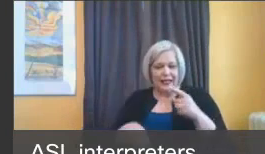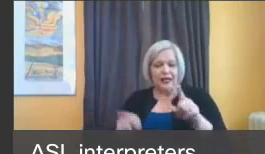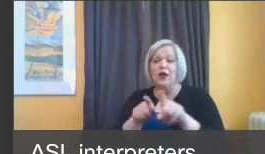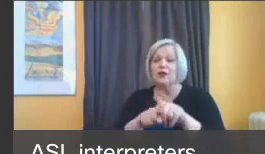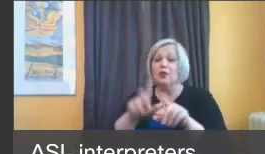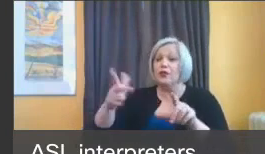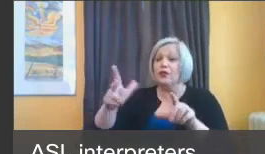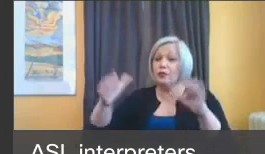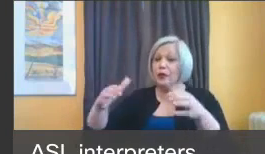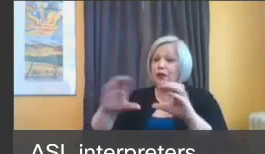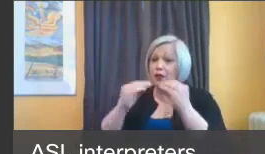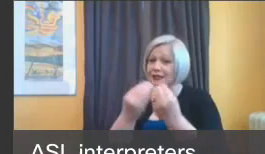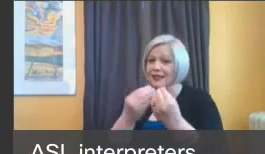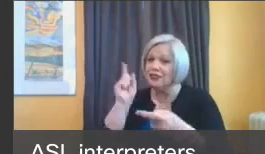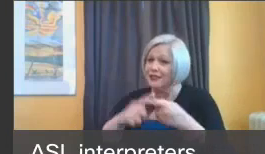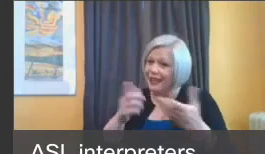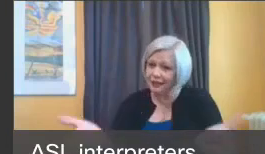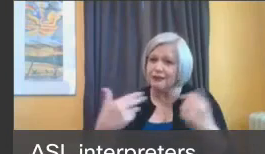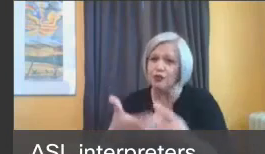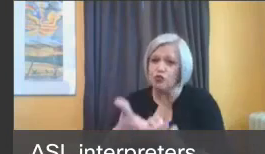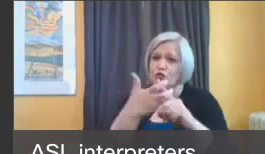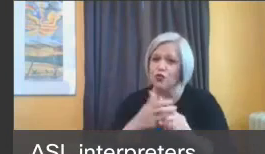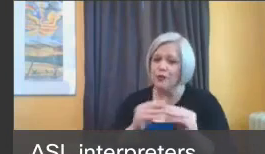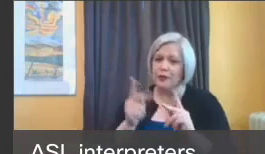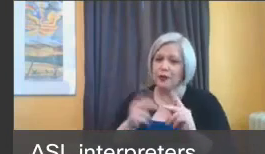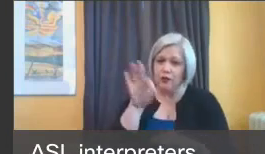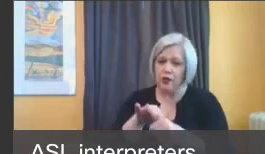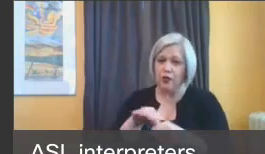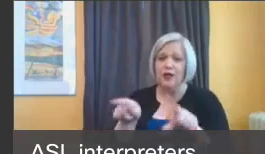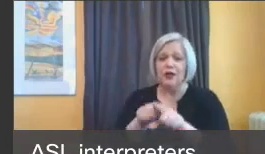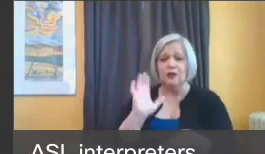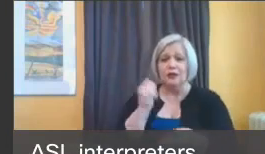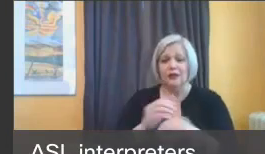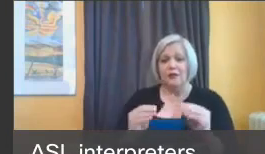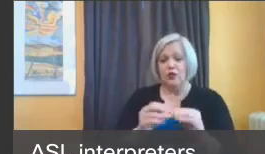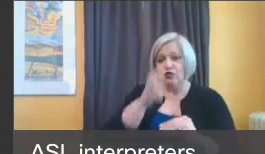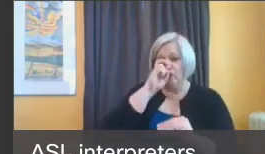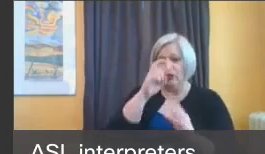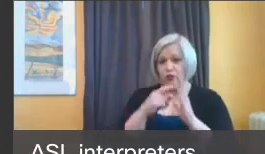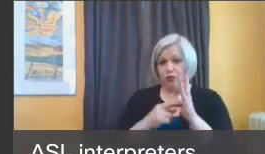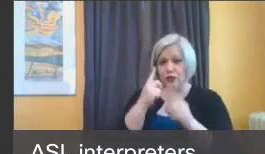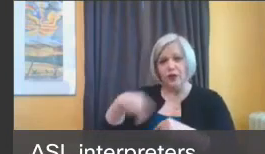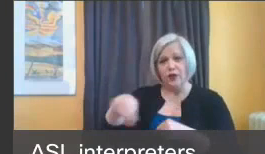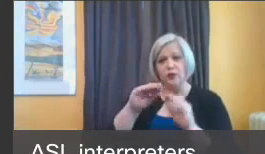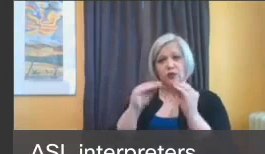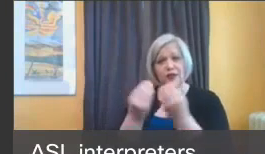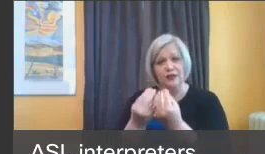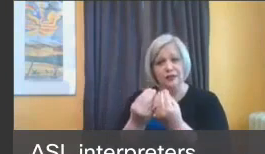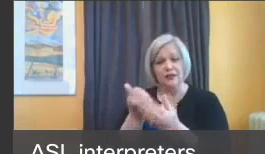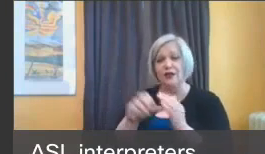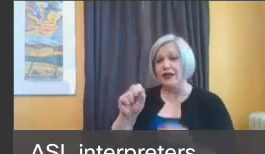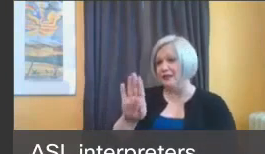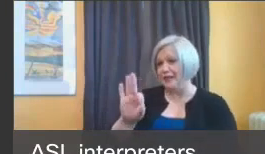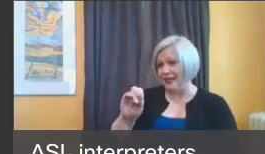third-party organizations, and it makes these efforts more difficult by imposing new requirements on these organizations. Under SB 90,